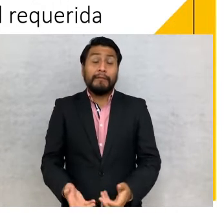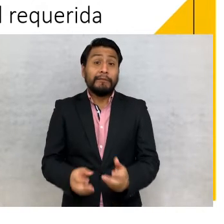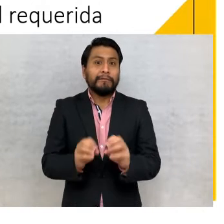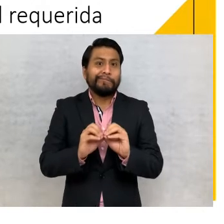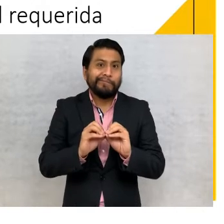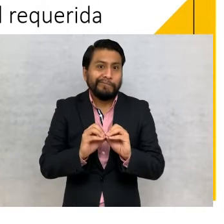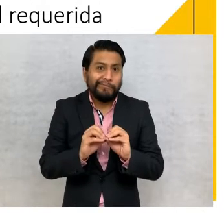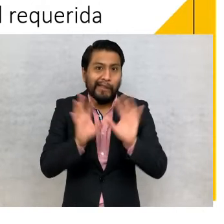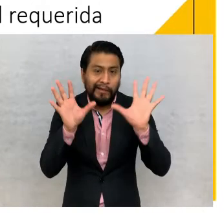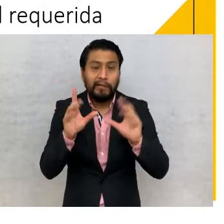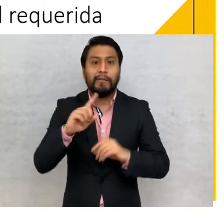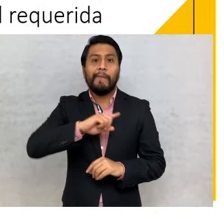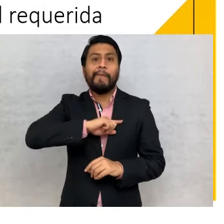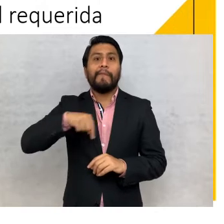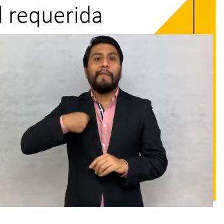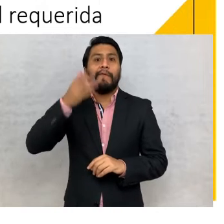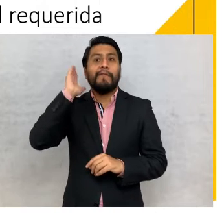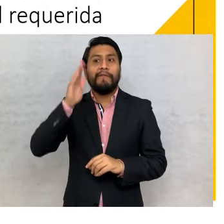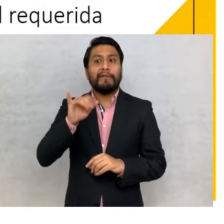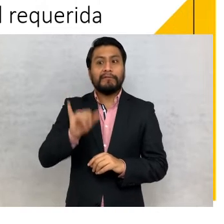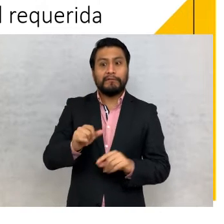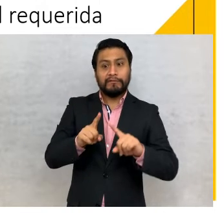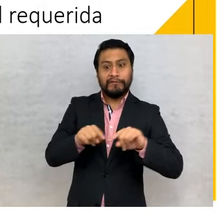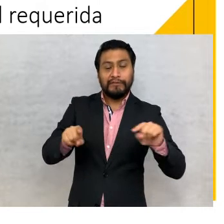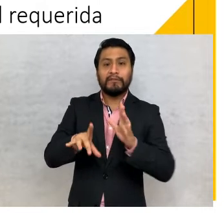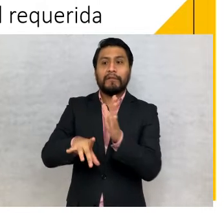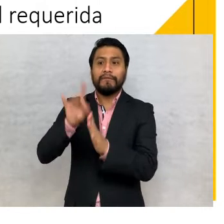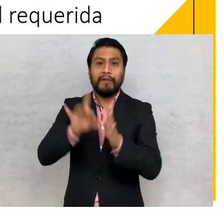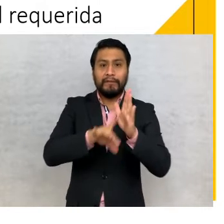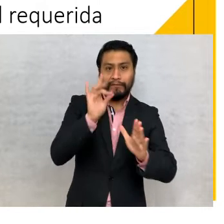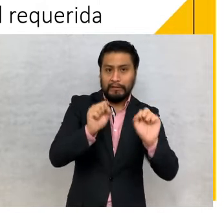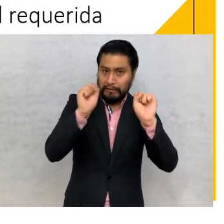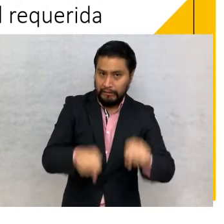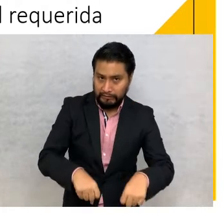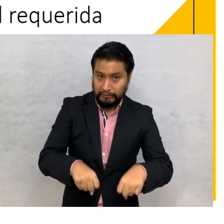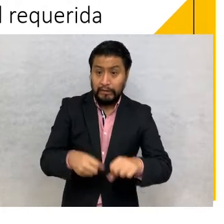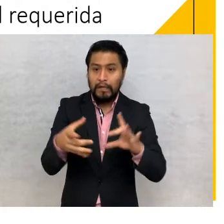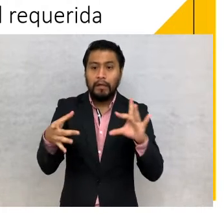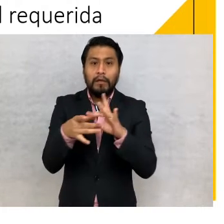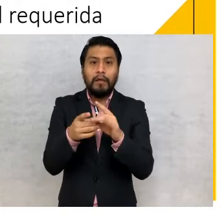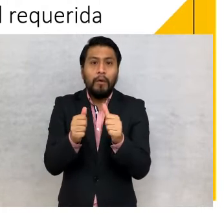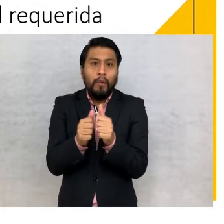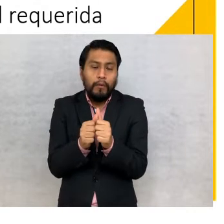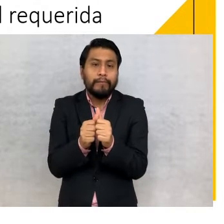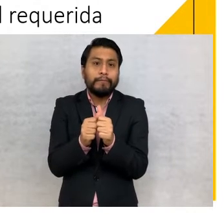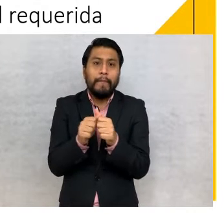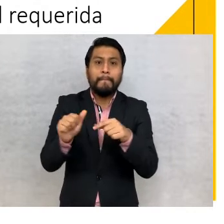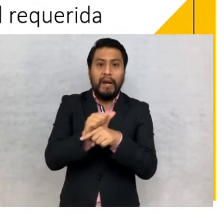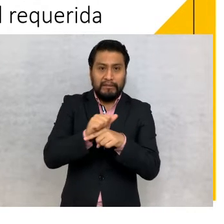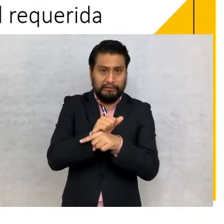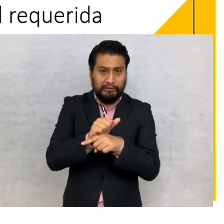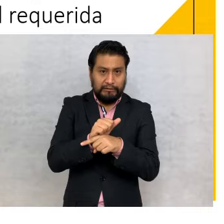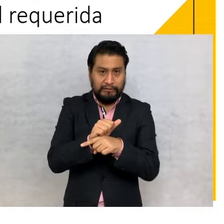Clearly, we are going to find these differences associated with the praxis